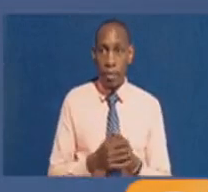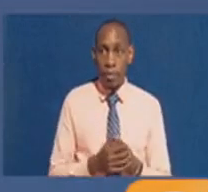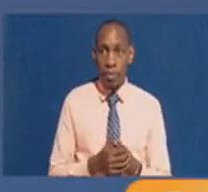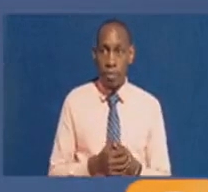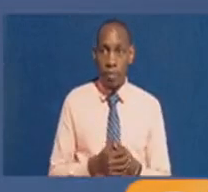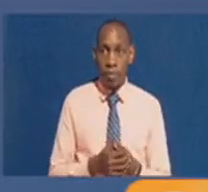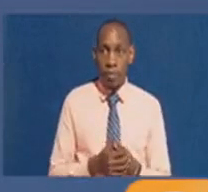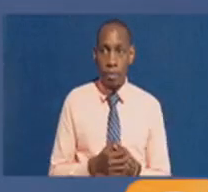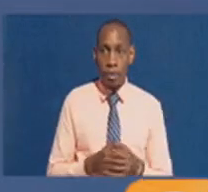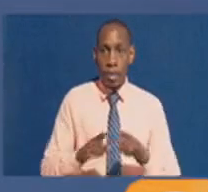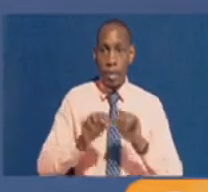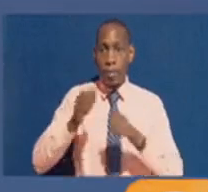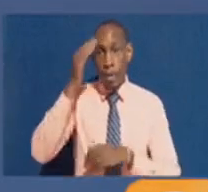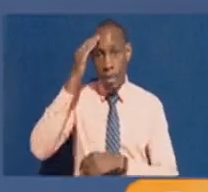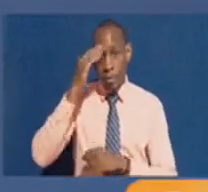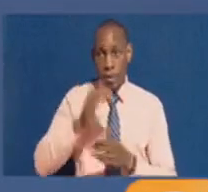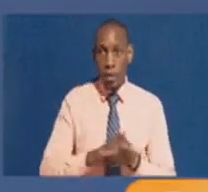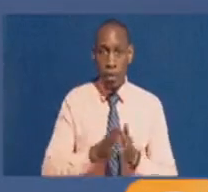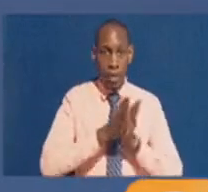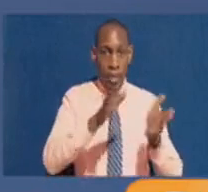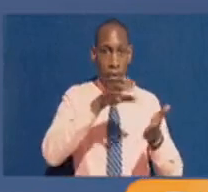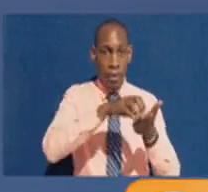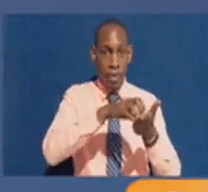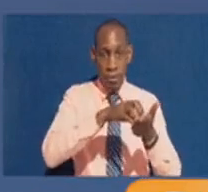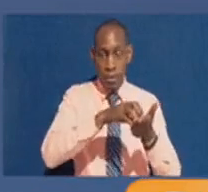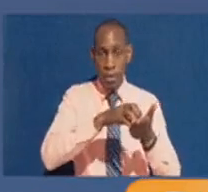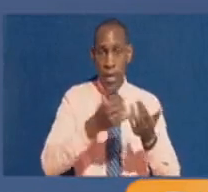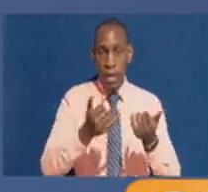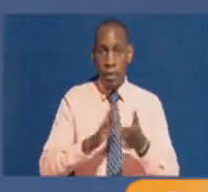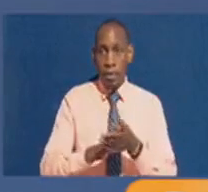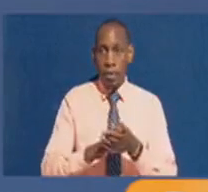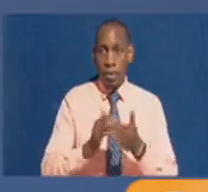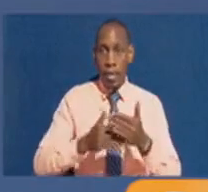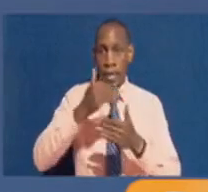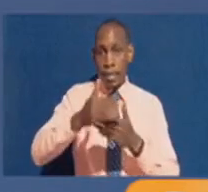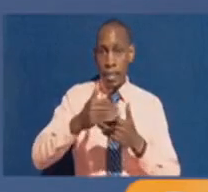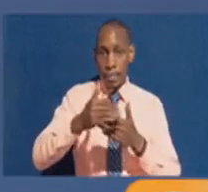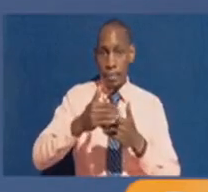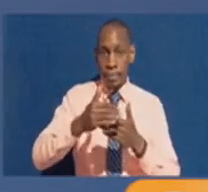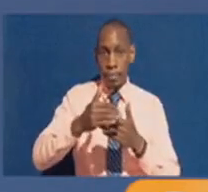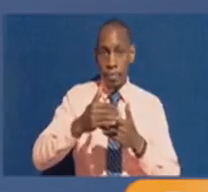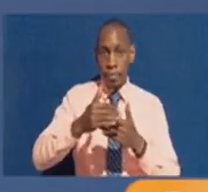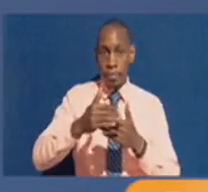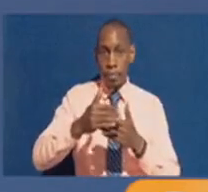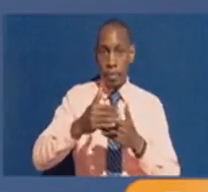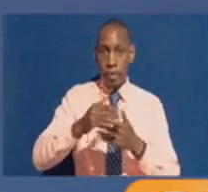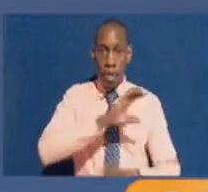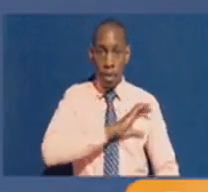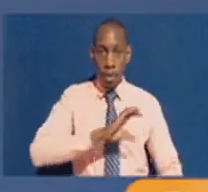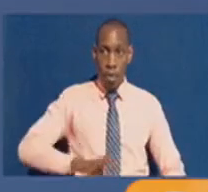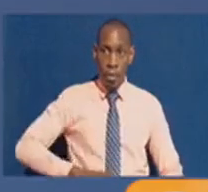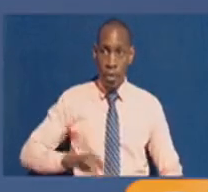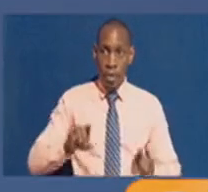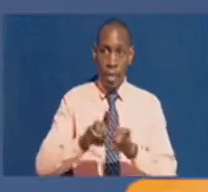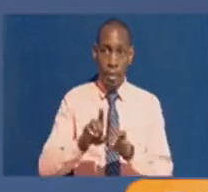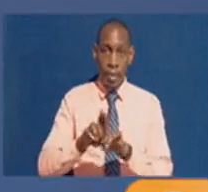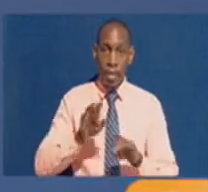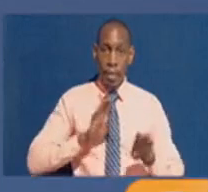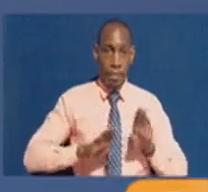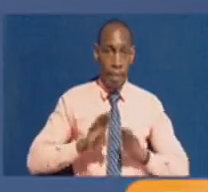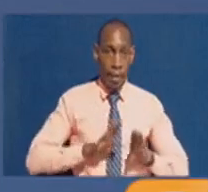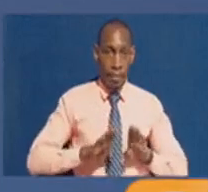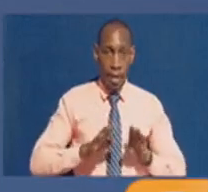again. And to be able to know the bigger picture, in such a way that in the next dispensation, that kind of